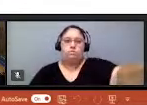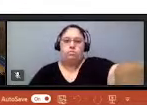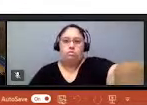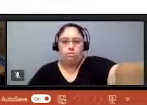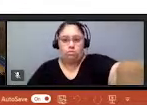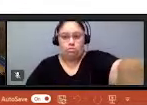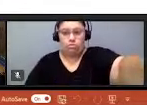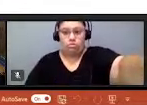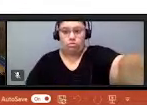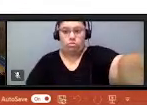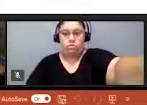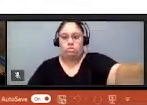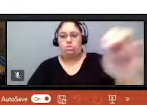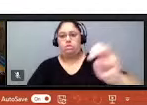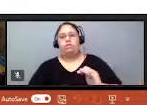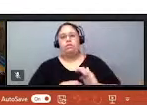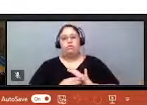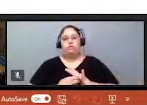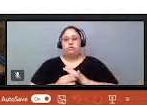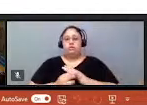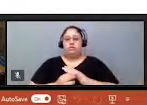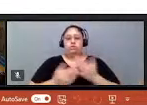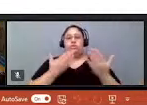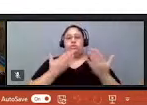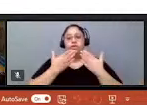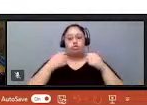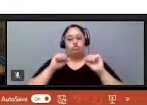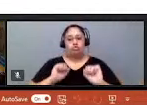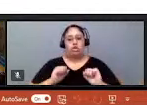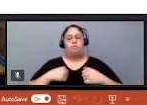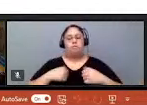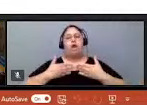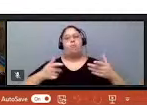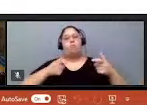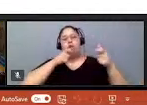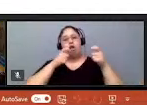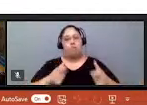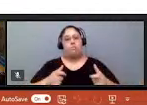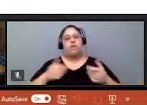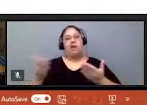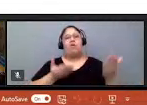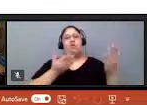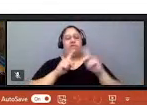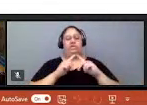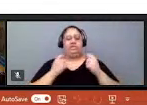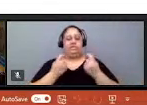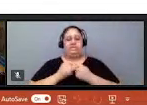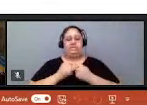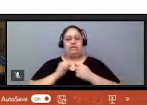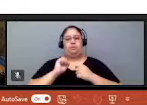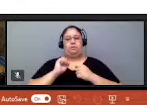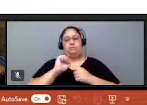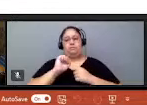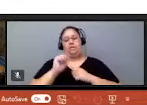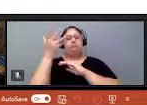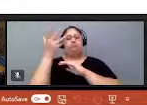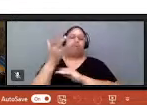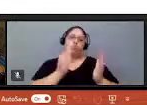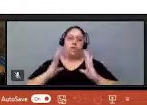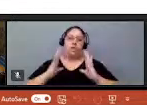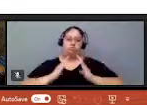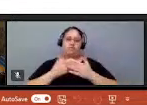over thank you chair I'll make a few opening remarks and then hand over to the team uh who have prepared a presentation for the committee uh for this